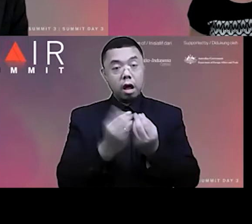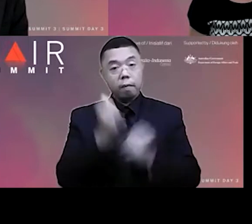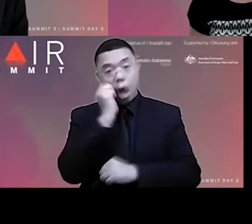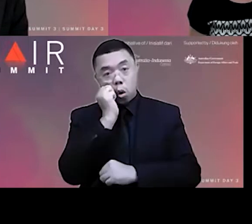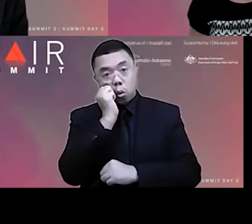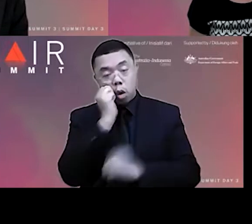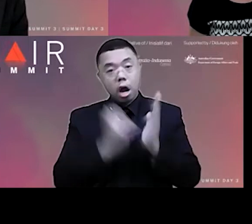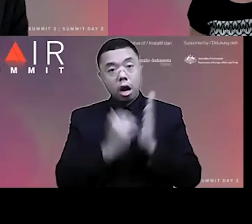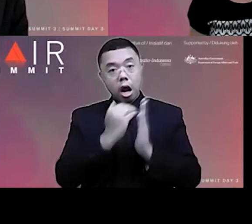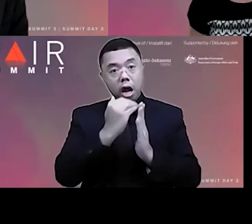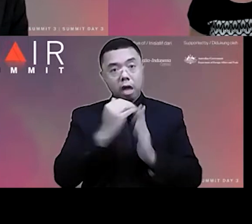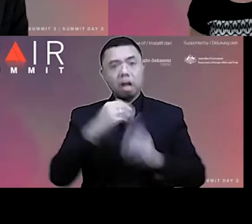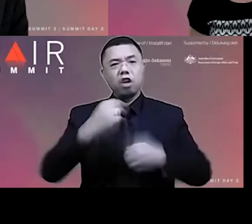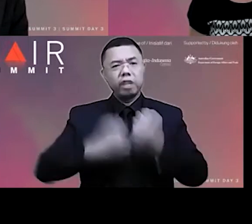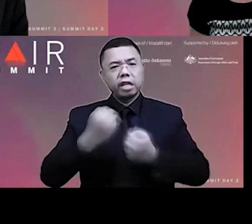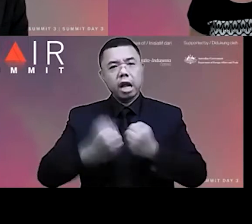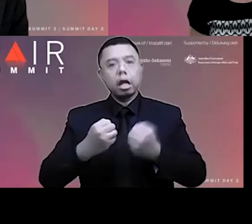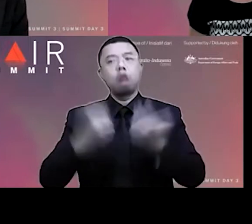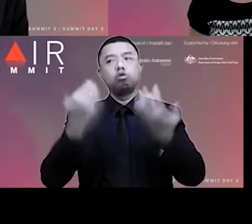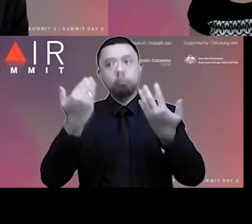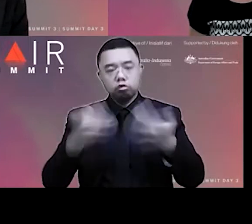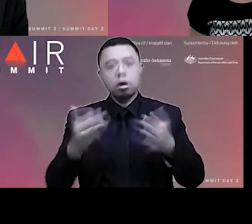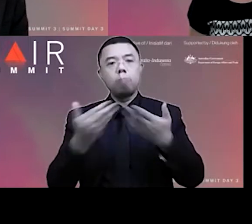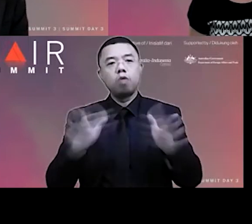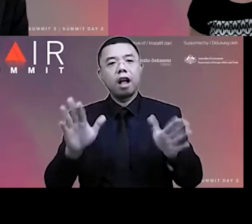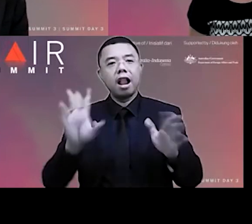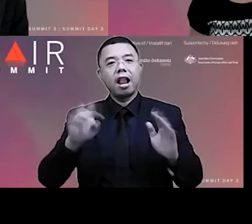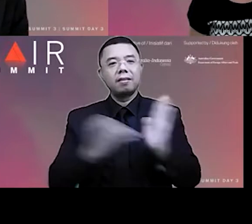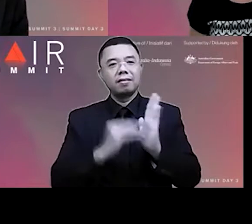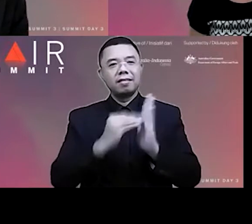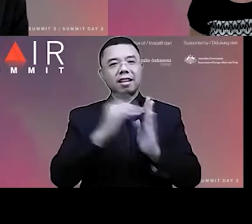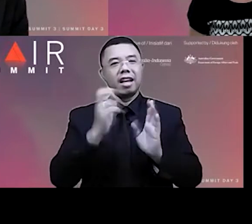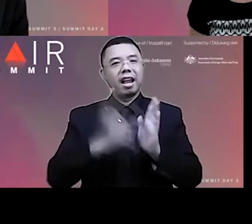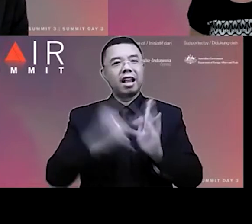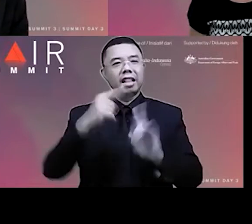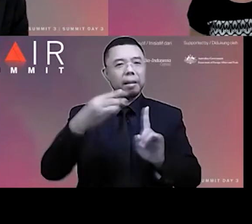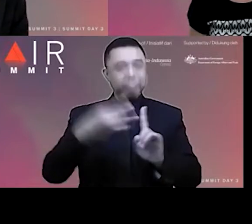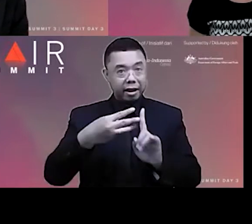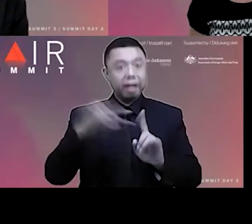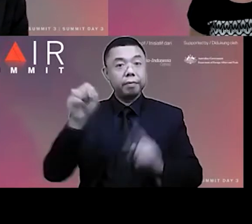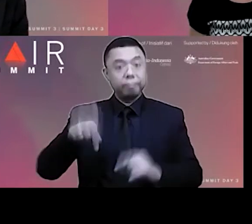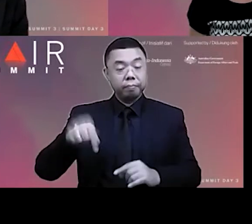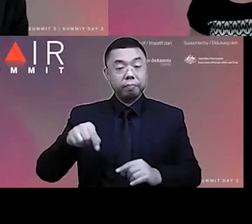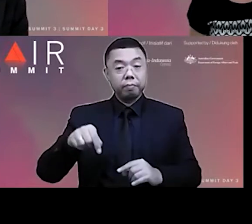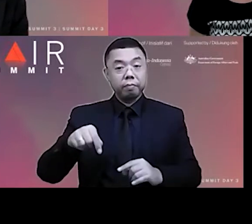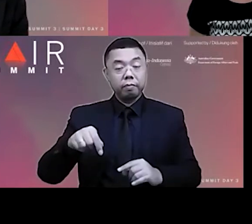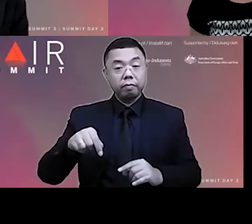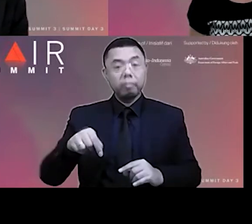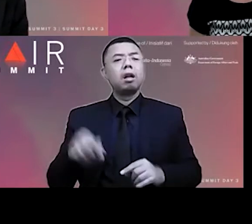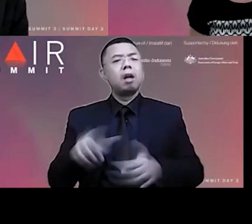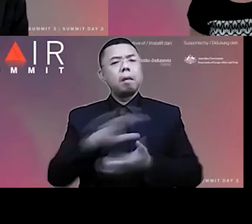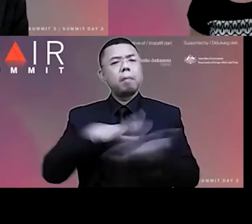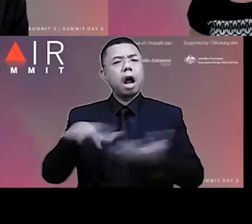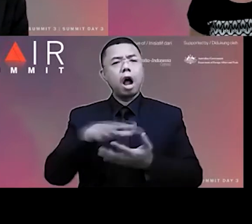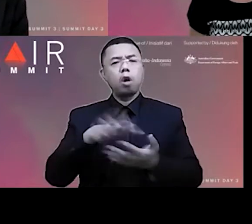Tenggara, this impact on the vulnerable group is very,